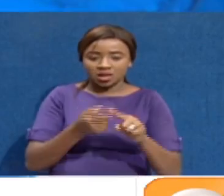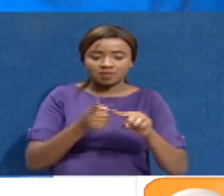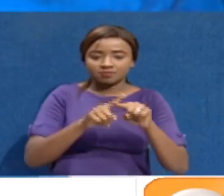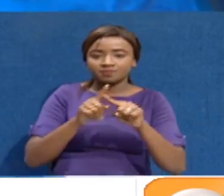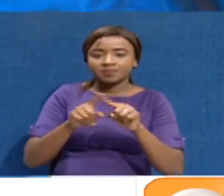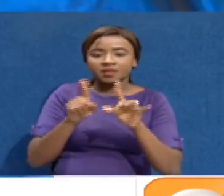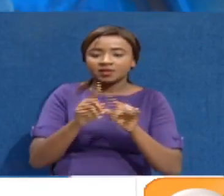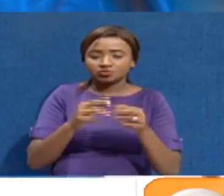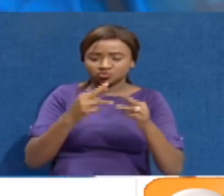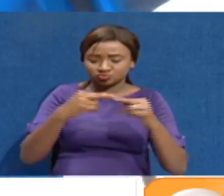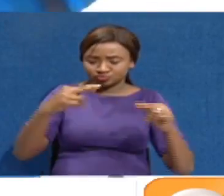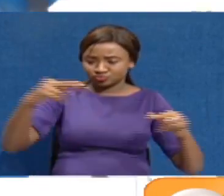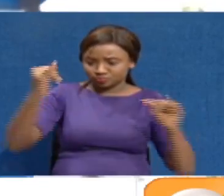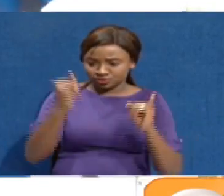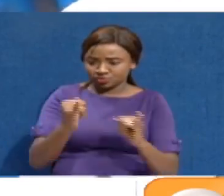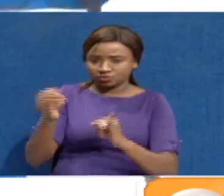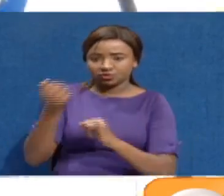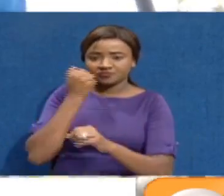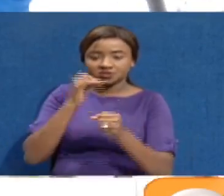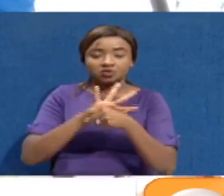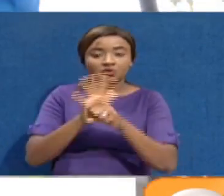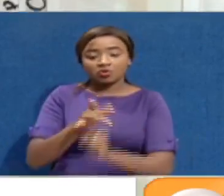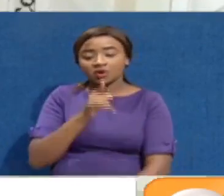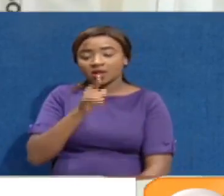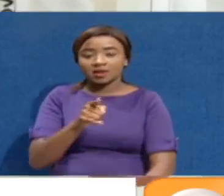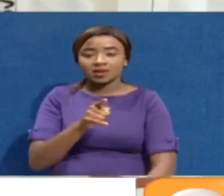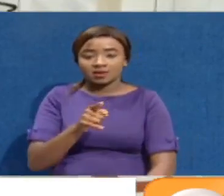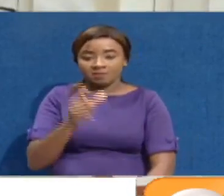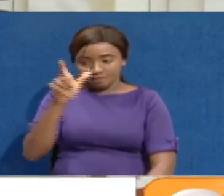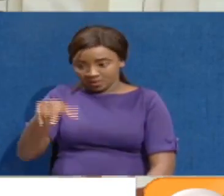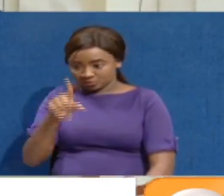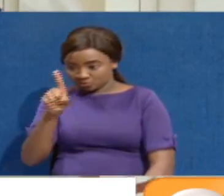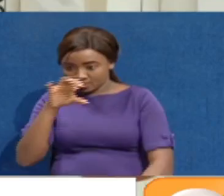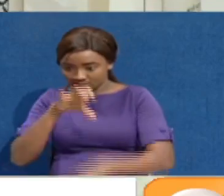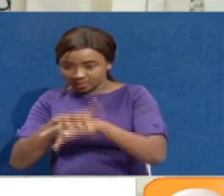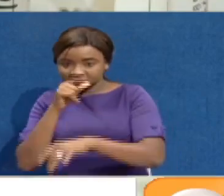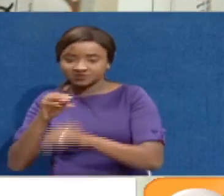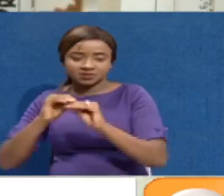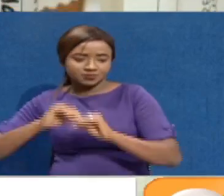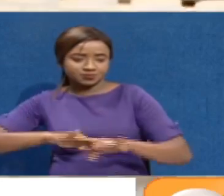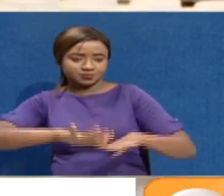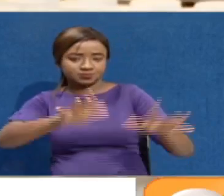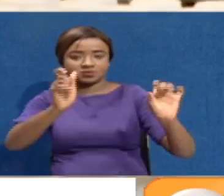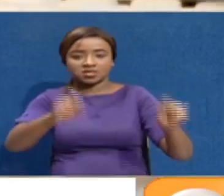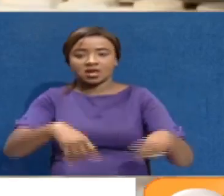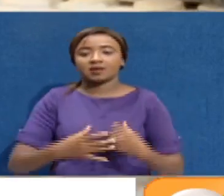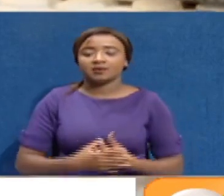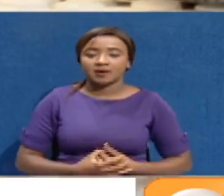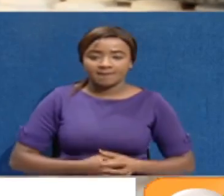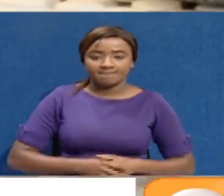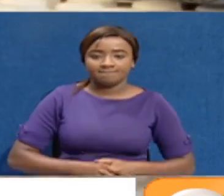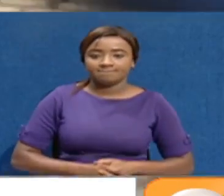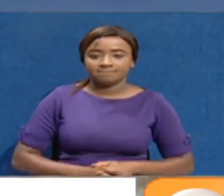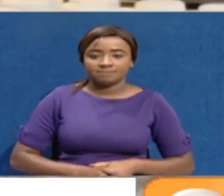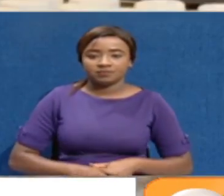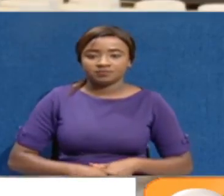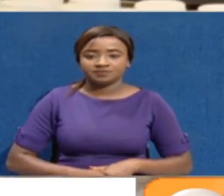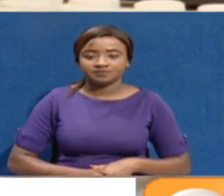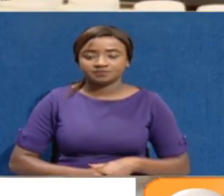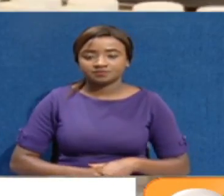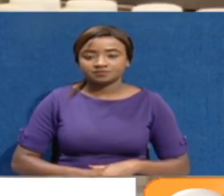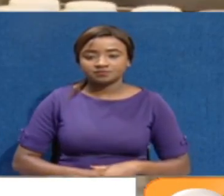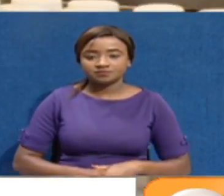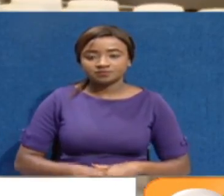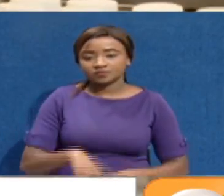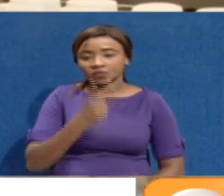infections caused by a single infected individual at a time in the partially susceptible population, by more than